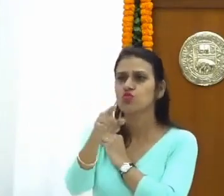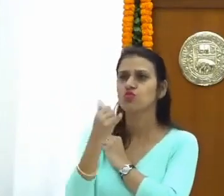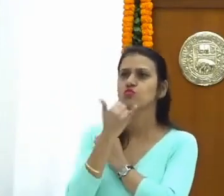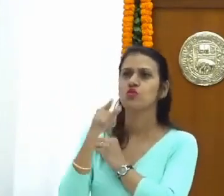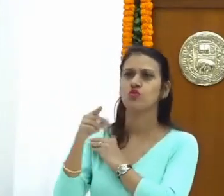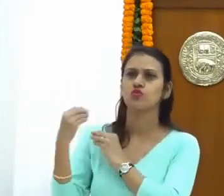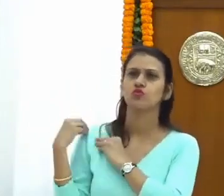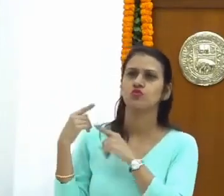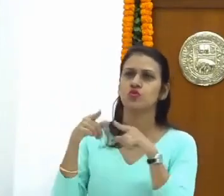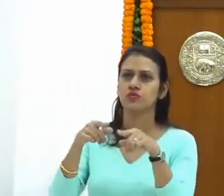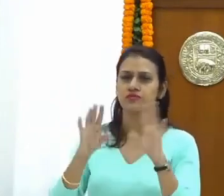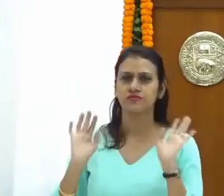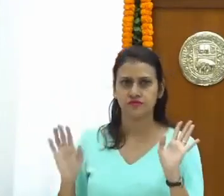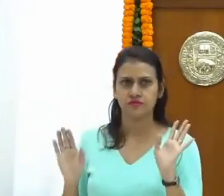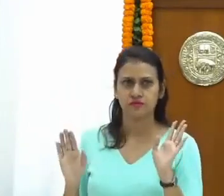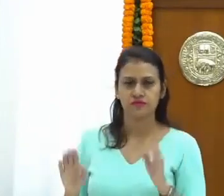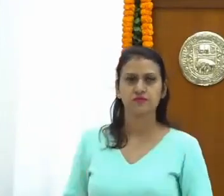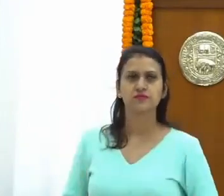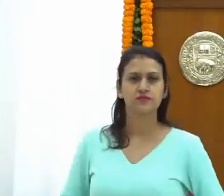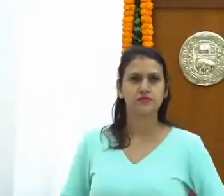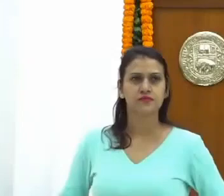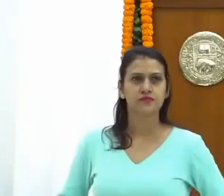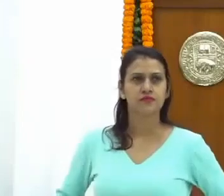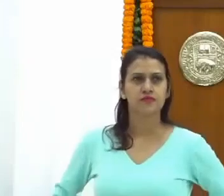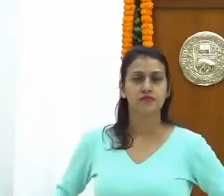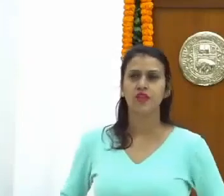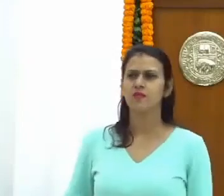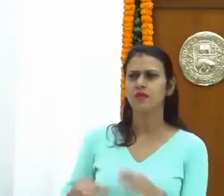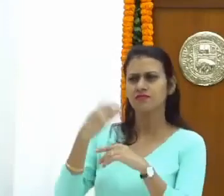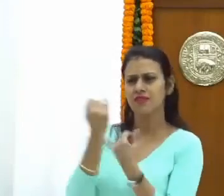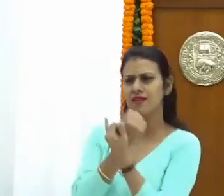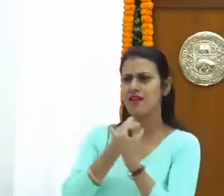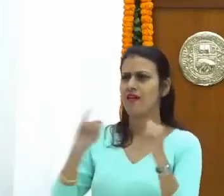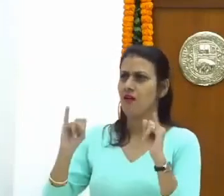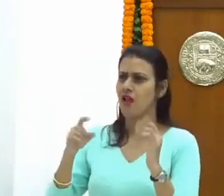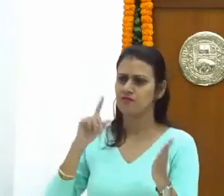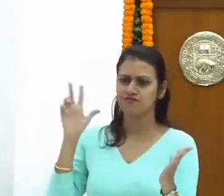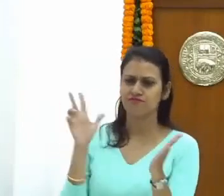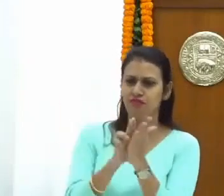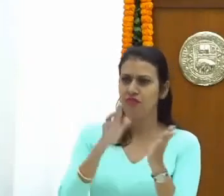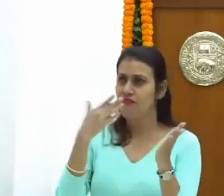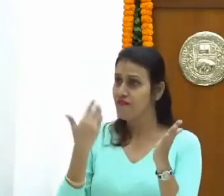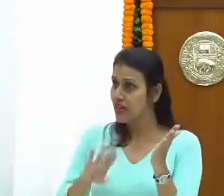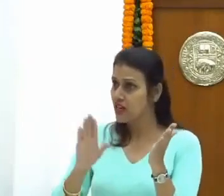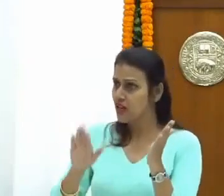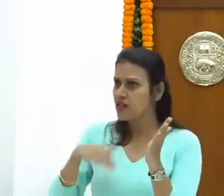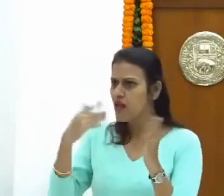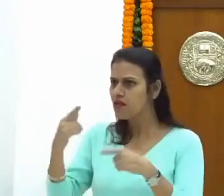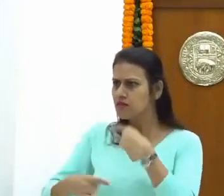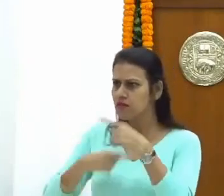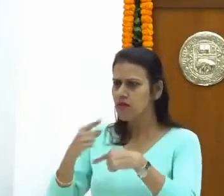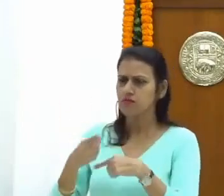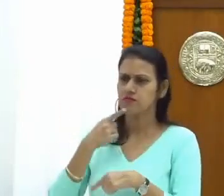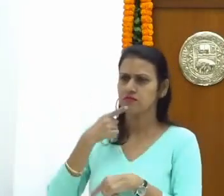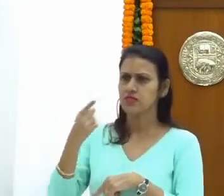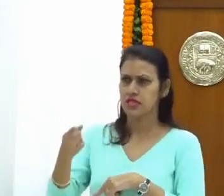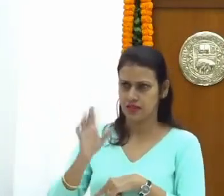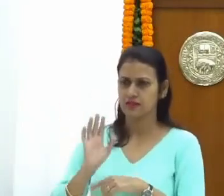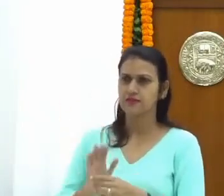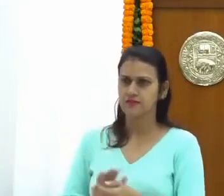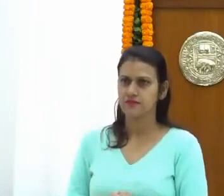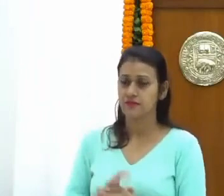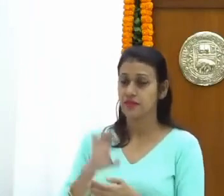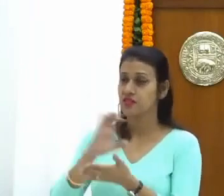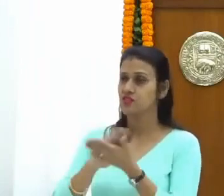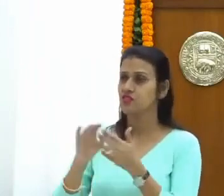responsible. But now after 75 years of independence, we can confidently say that Mr.